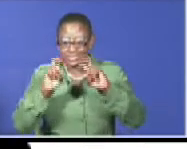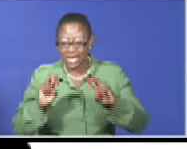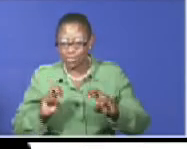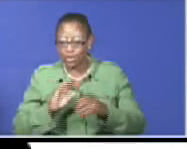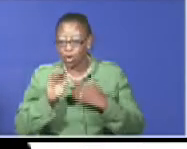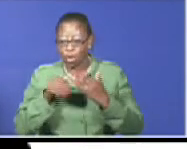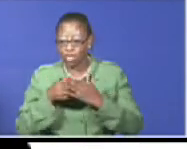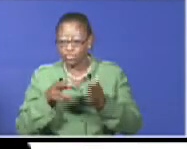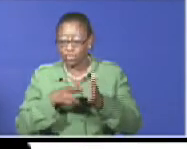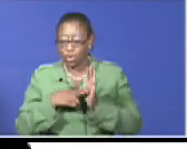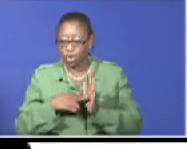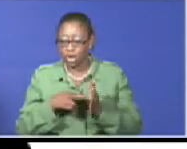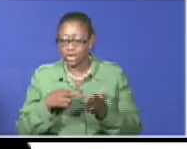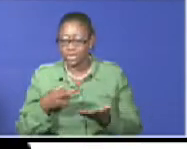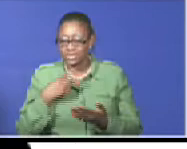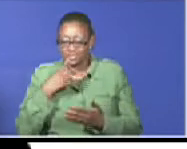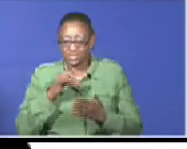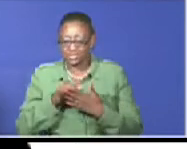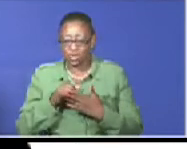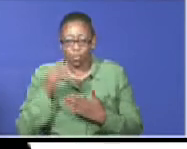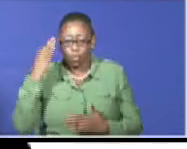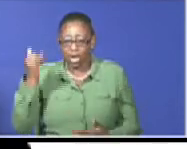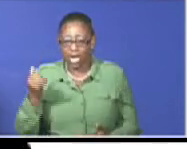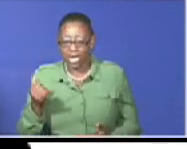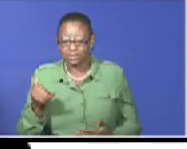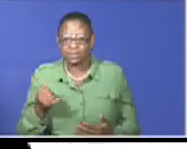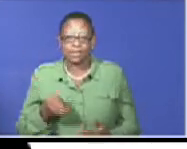why waste time if there's nothing untoward?